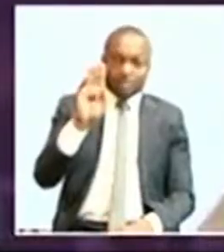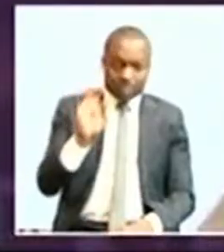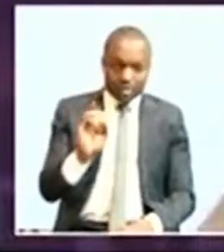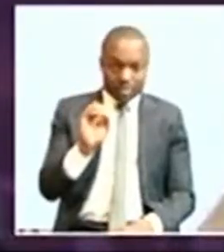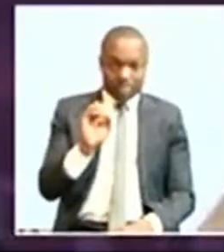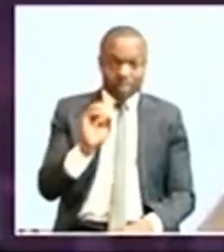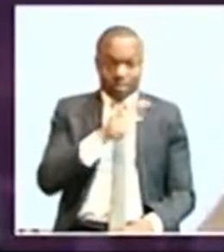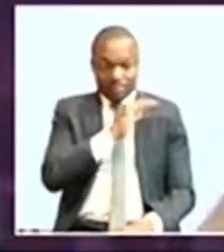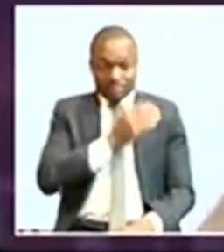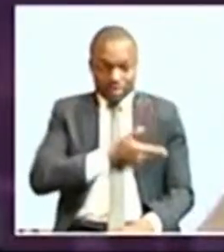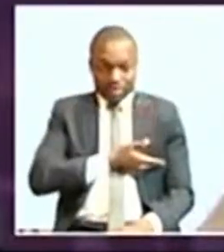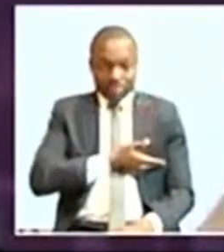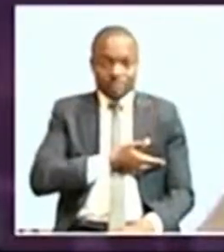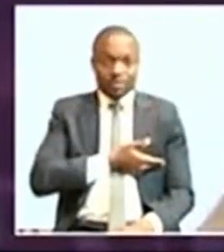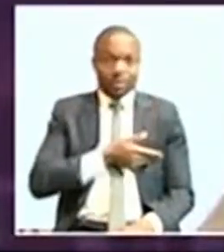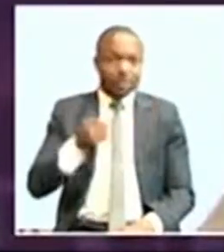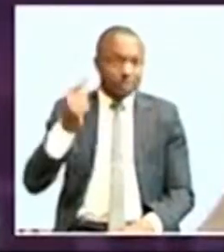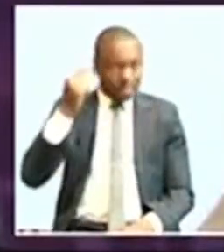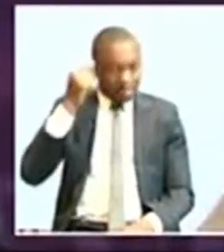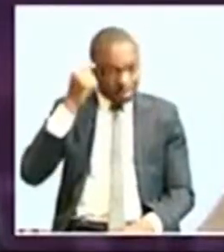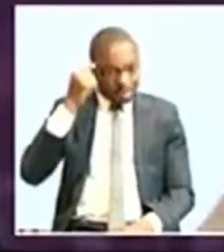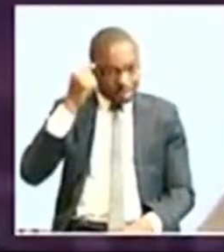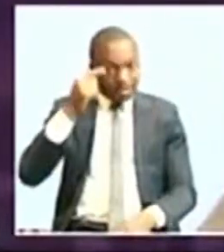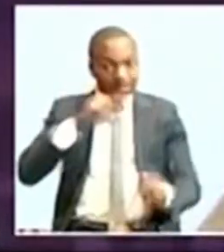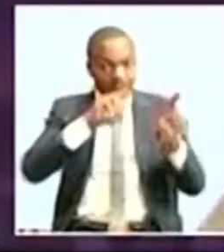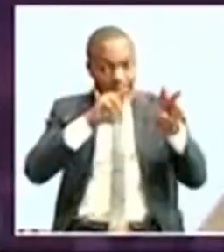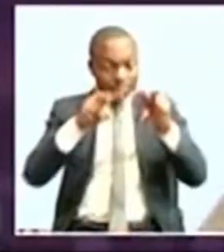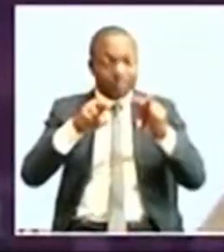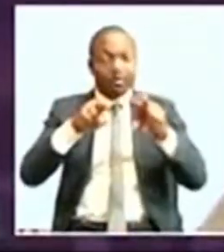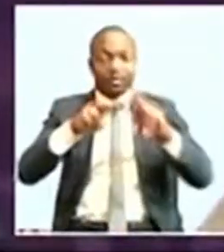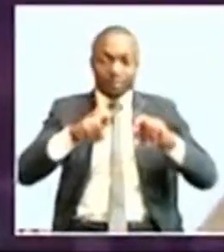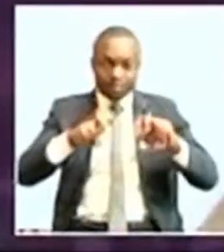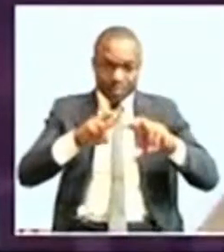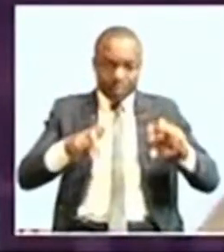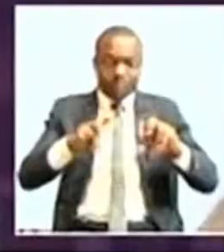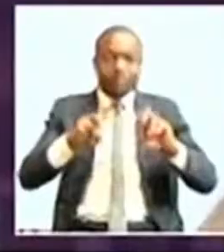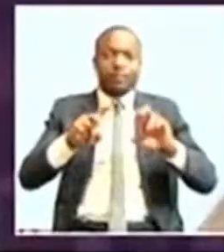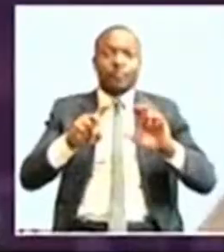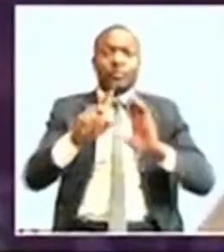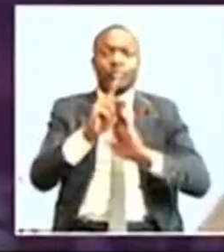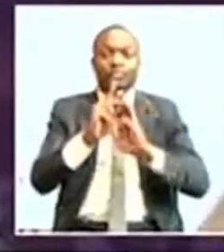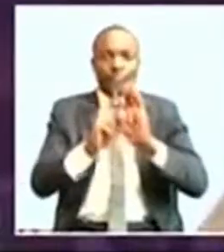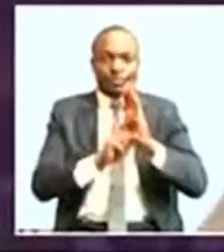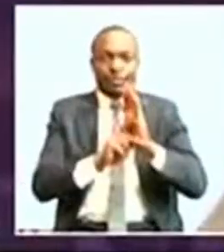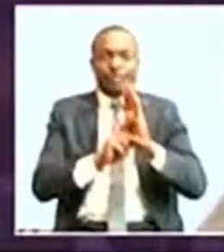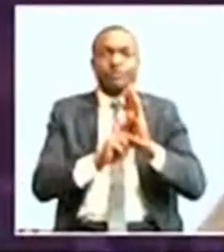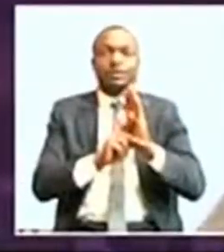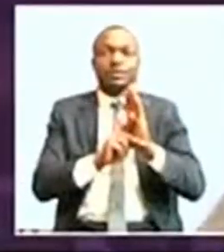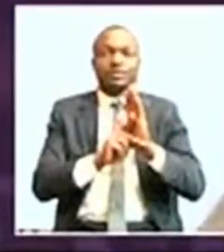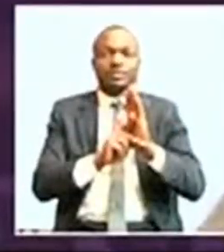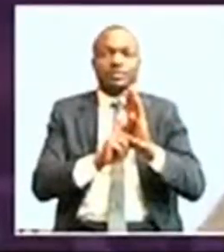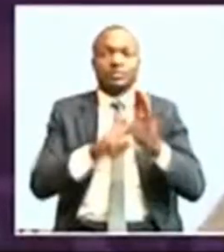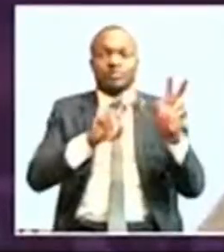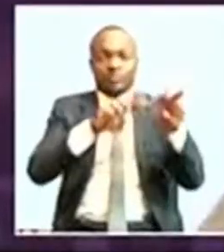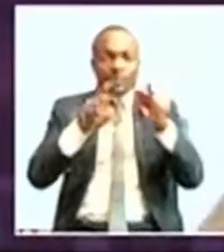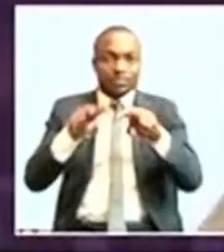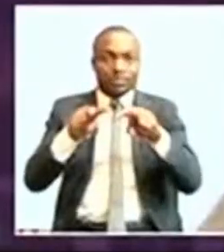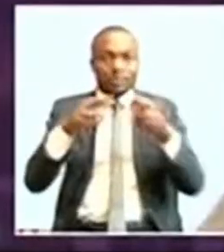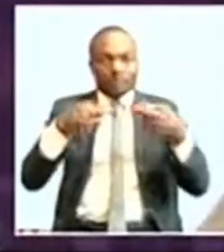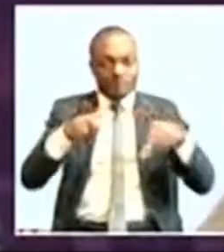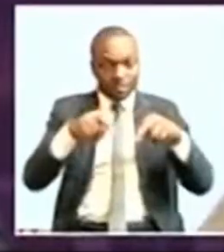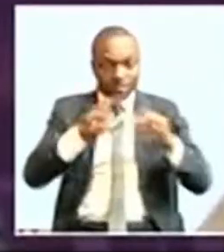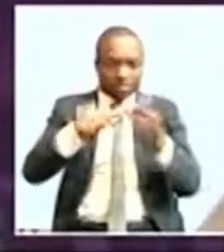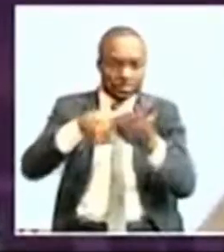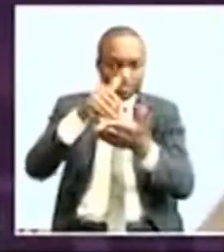head monitoring and evaluation from Policy Monitoring and Research Center, PMRC,